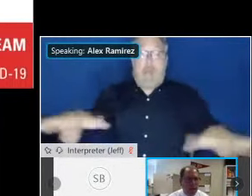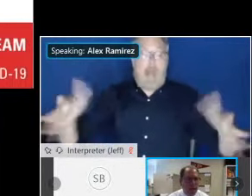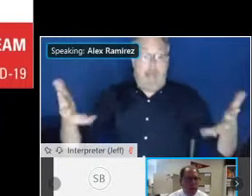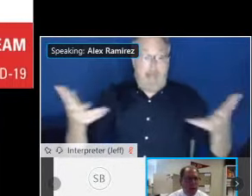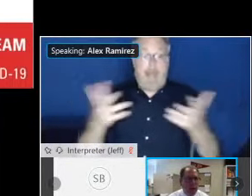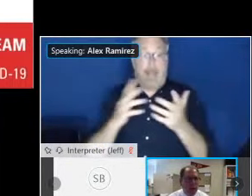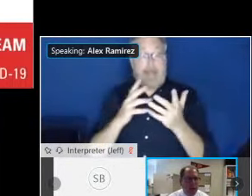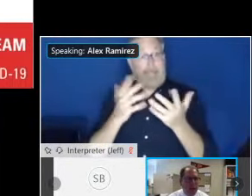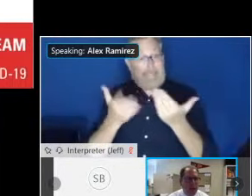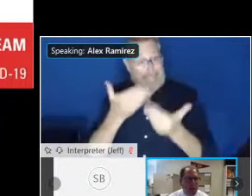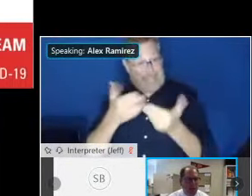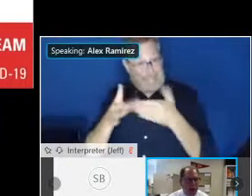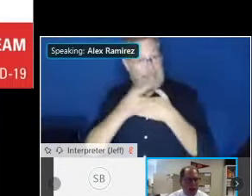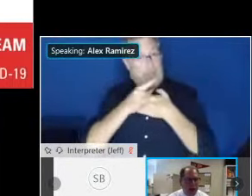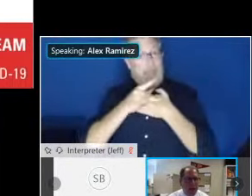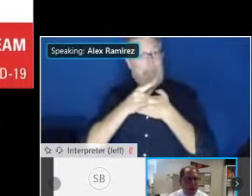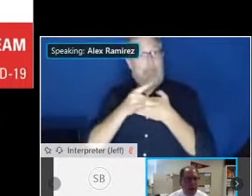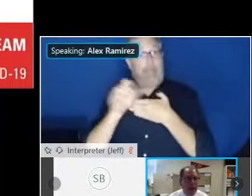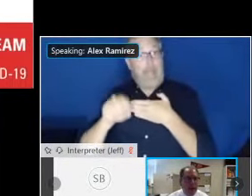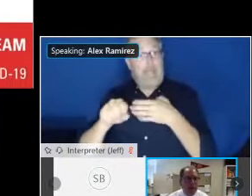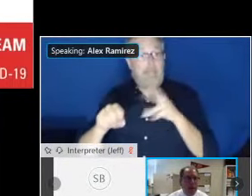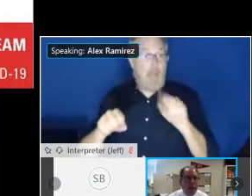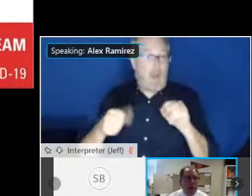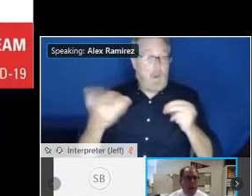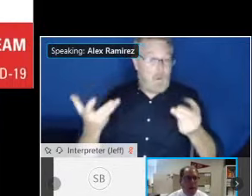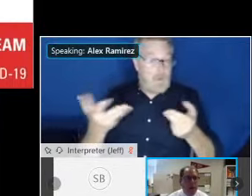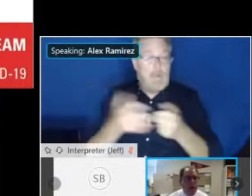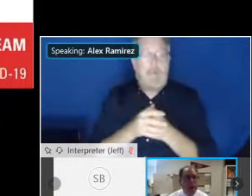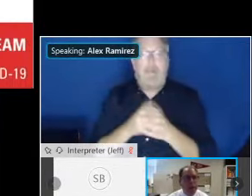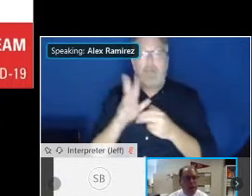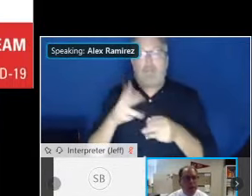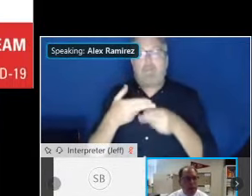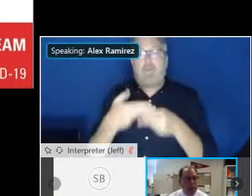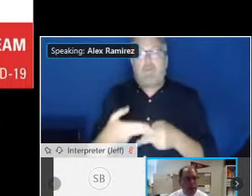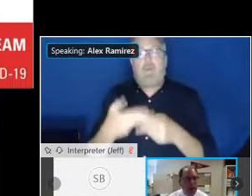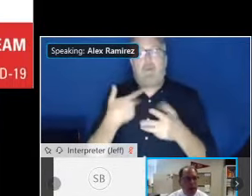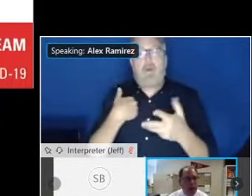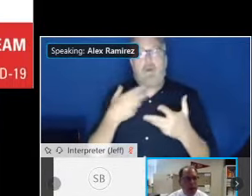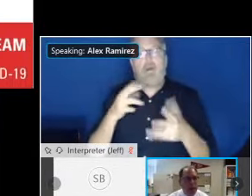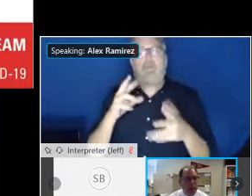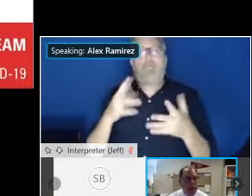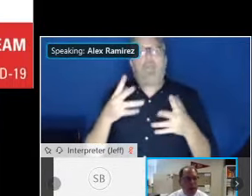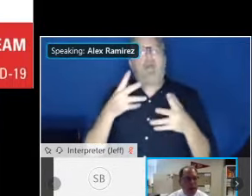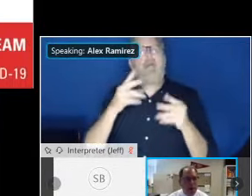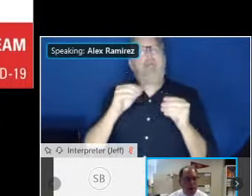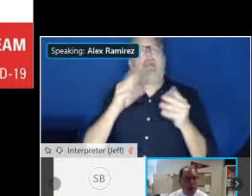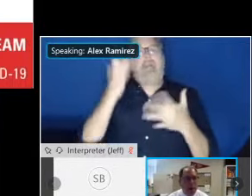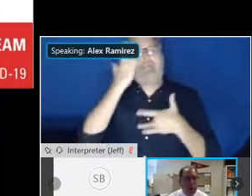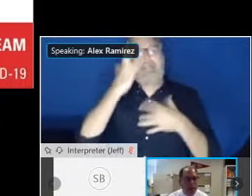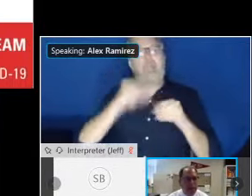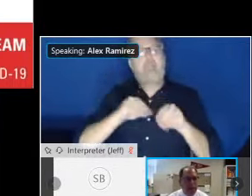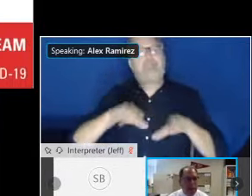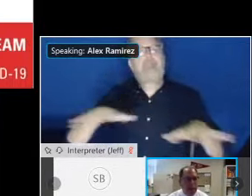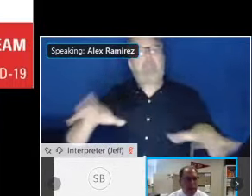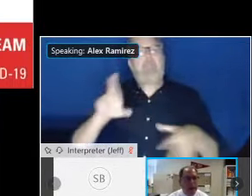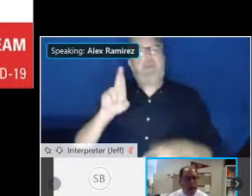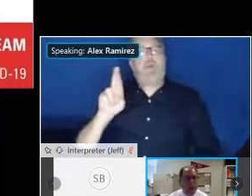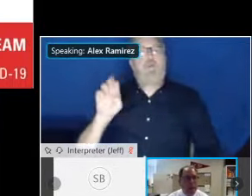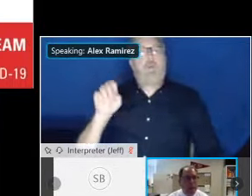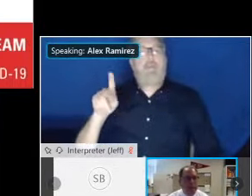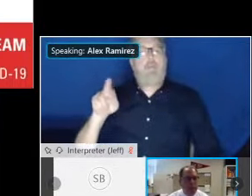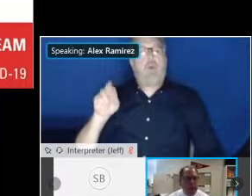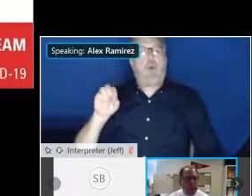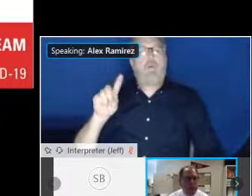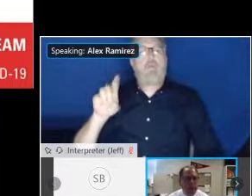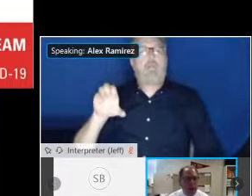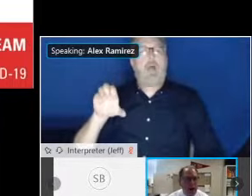transmission that is utilized in epidemiology is what we call the reproductive rate. Okay. Originally,